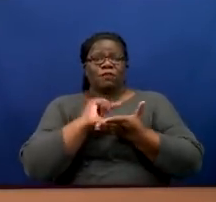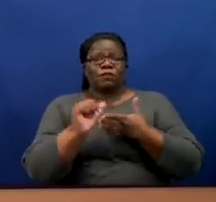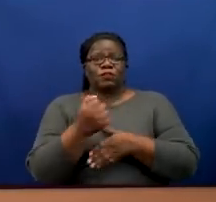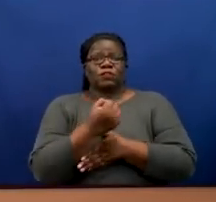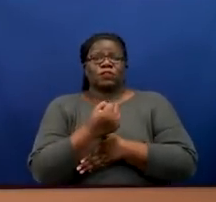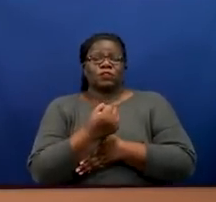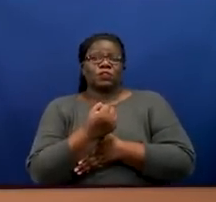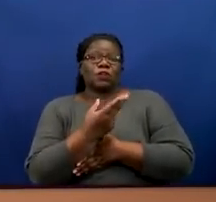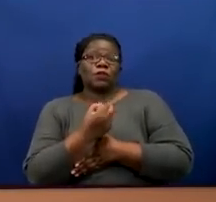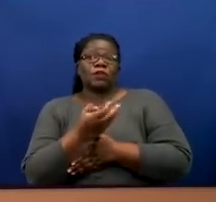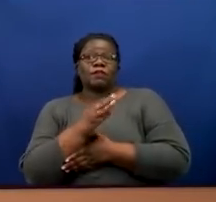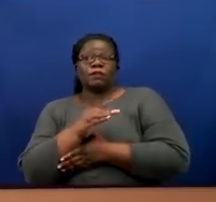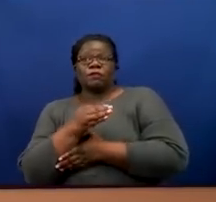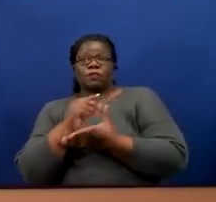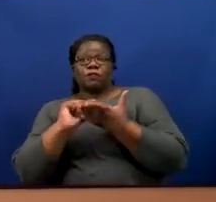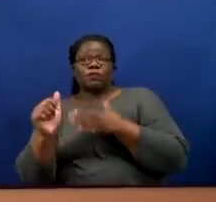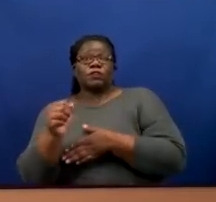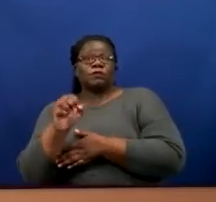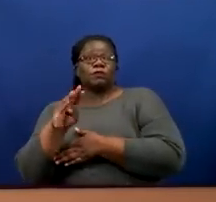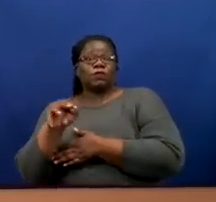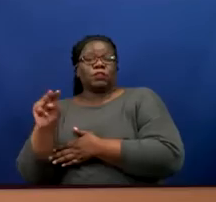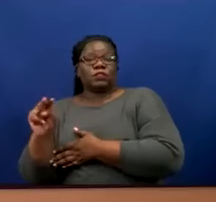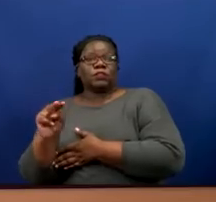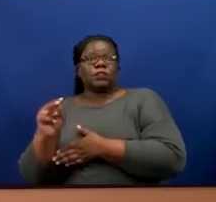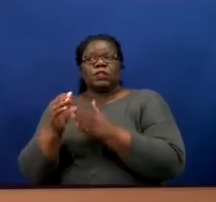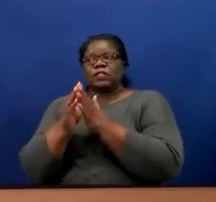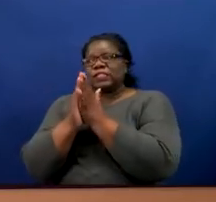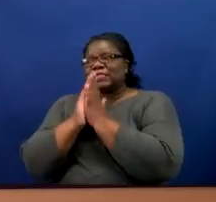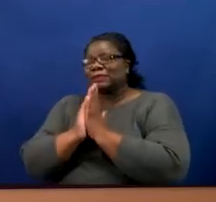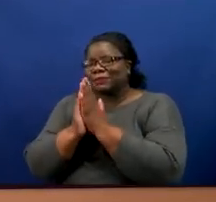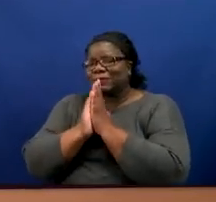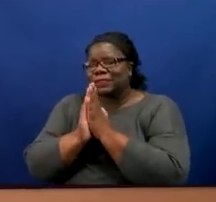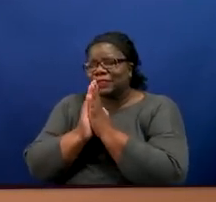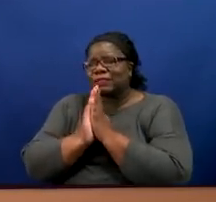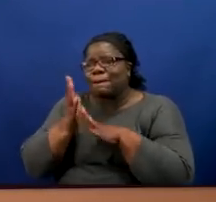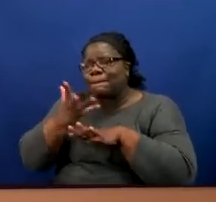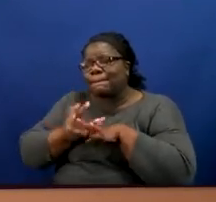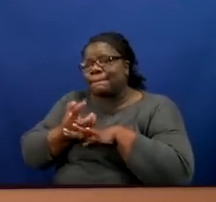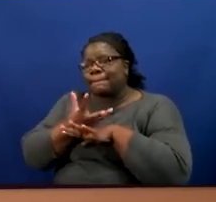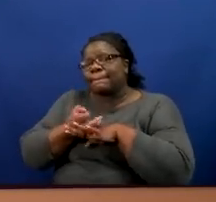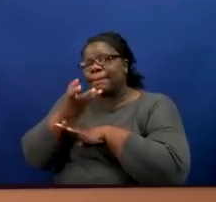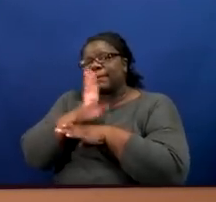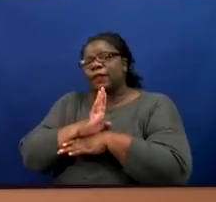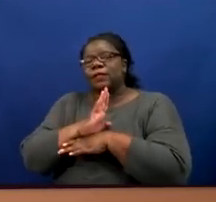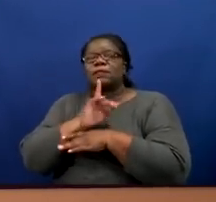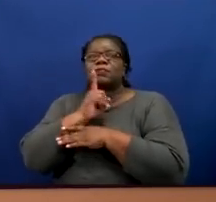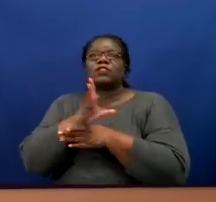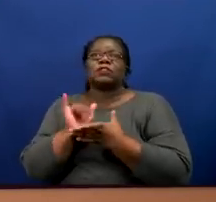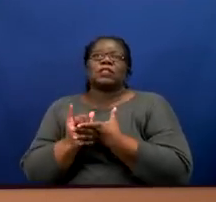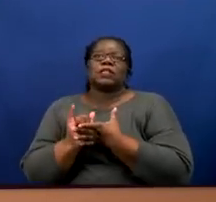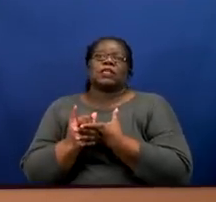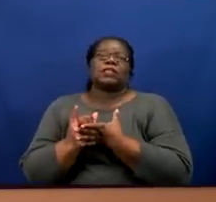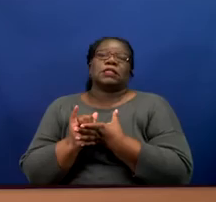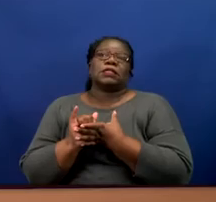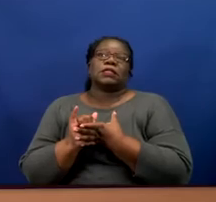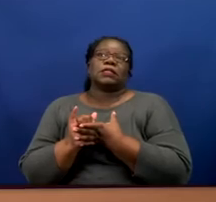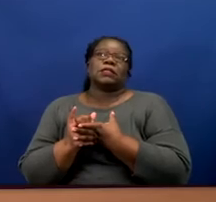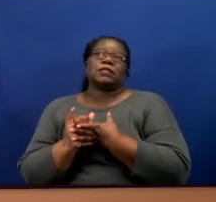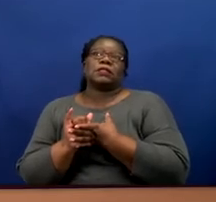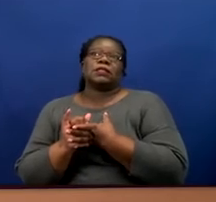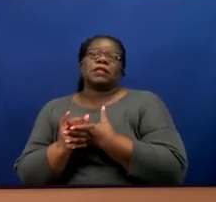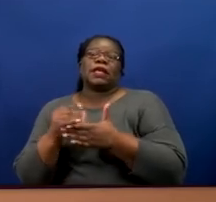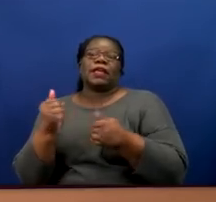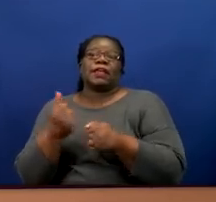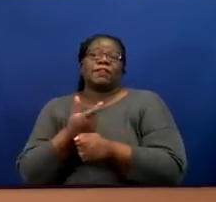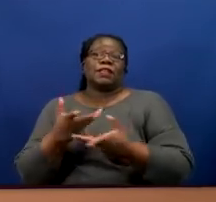verse 42 is asking God, beseeching God, begging God to ensure that everything that the people